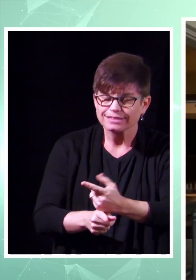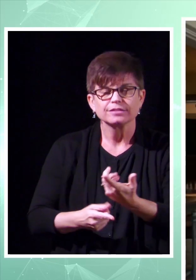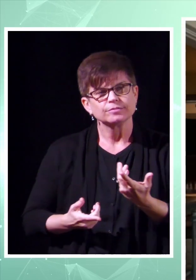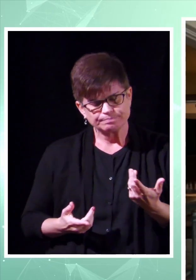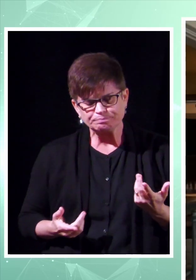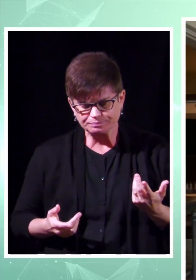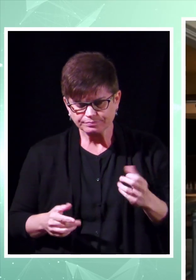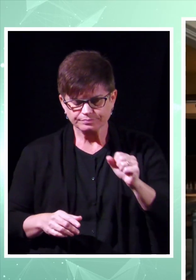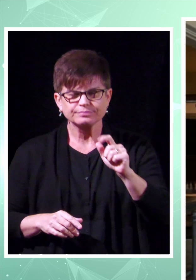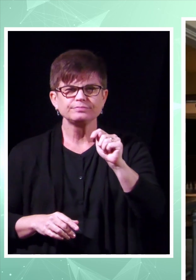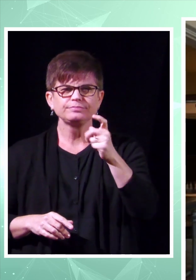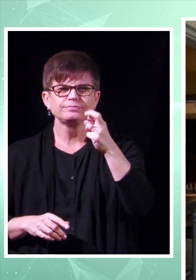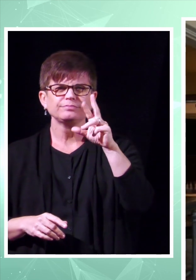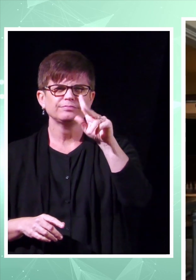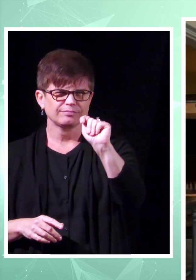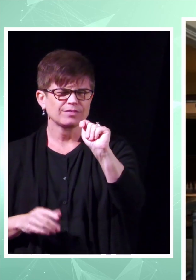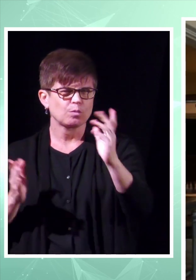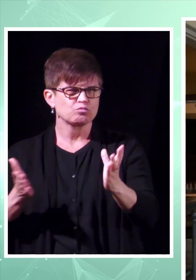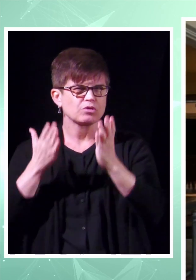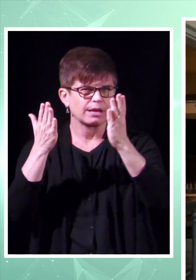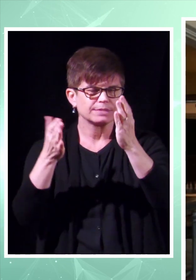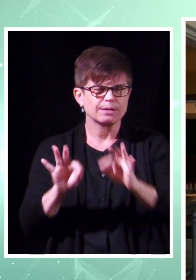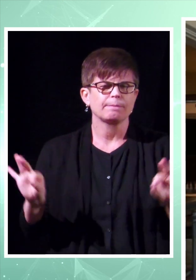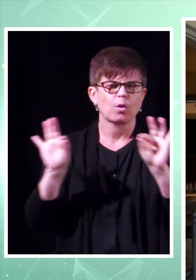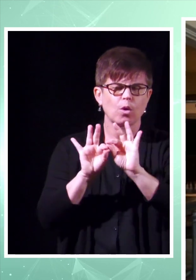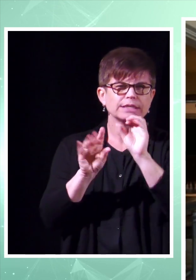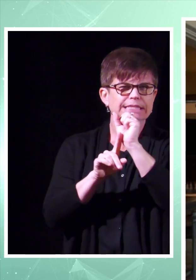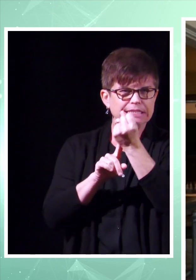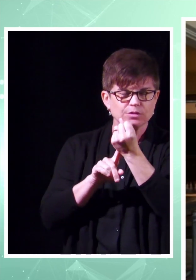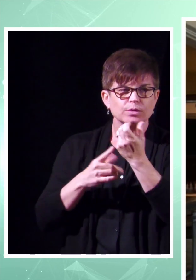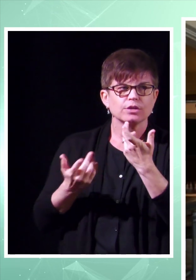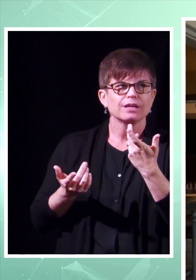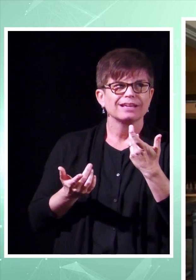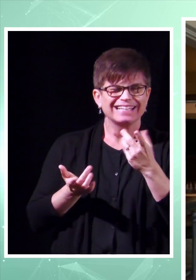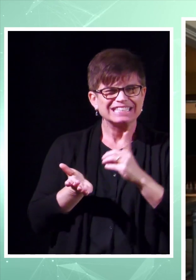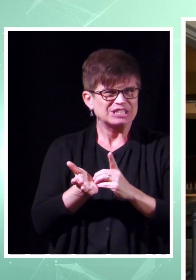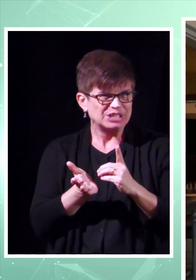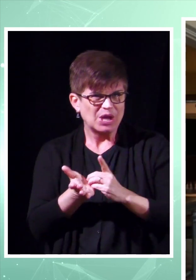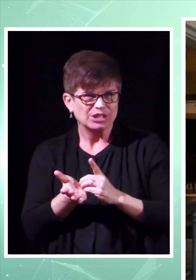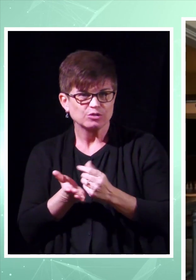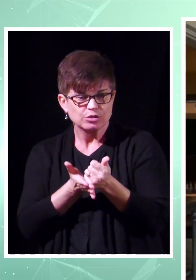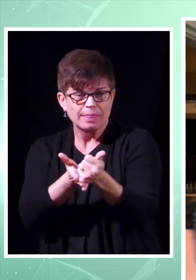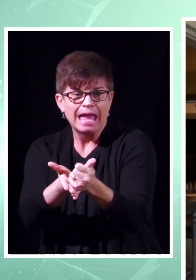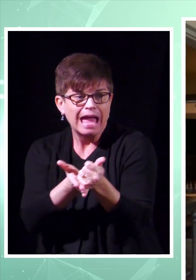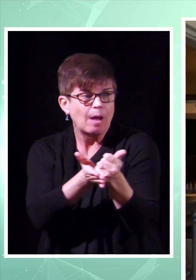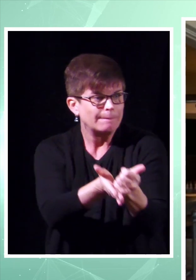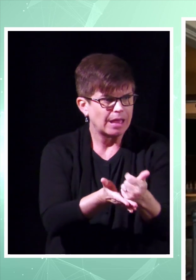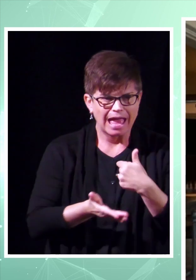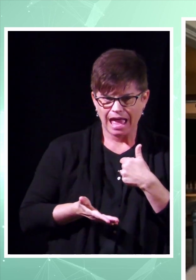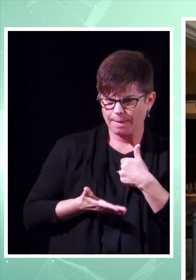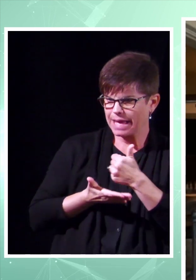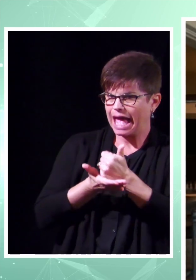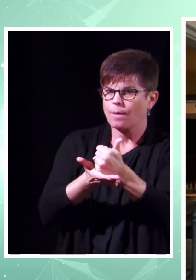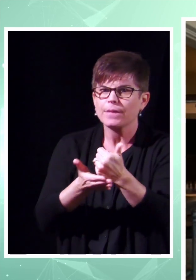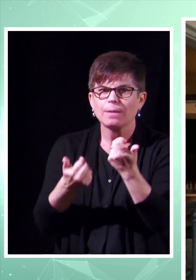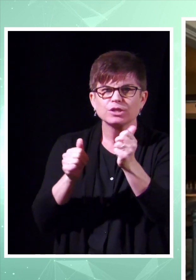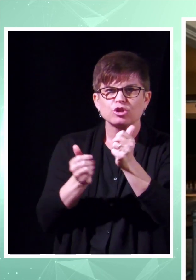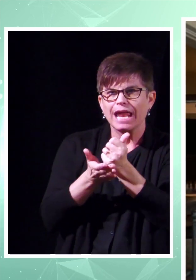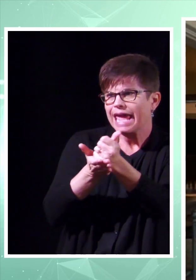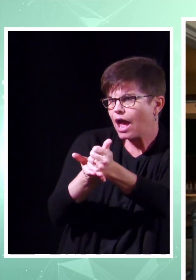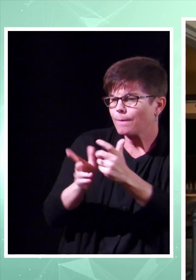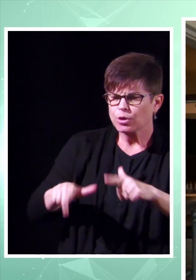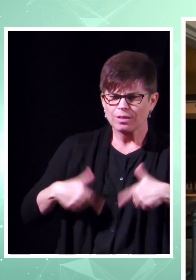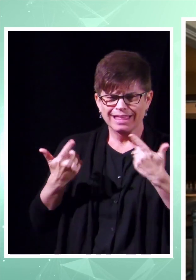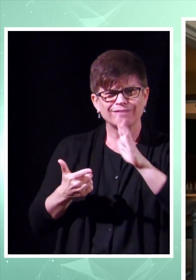So Stuart brings up a really important situation. Doctors are helpers. So I'm a helper, right? I'm trying to help you live your